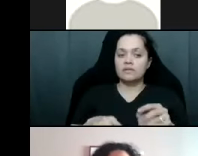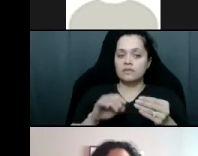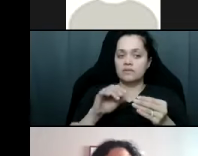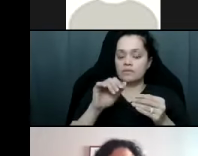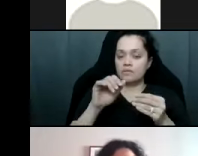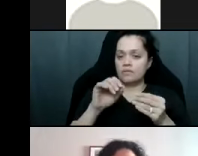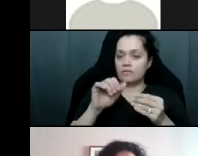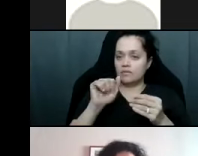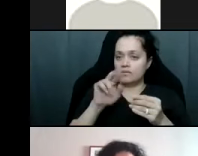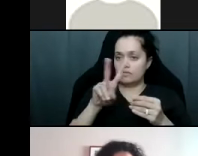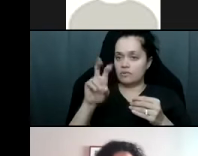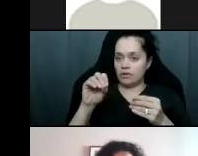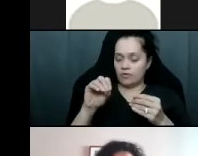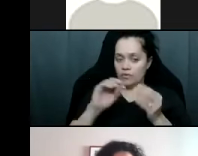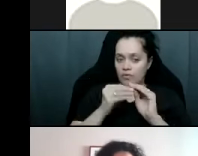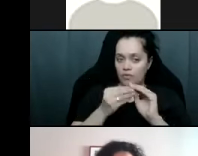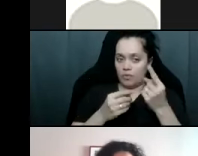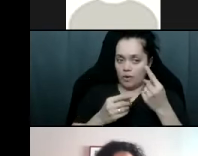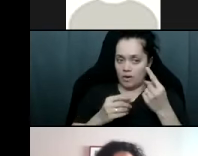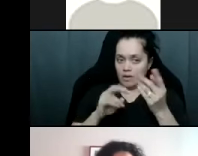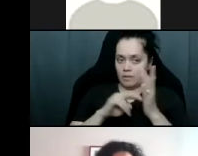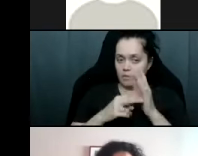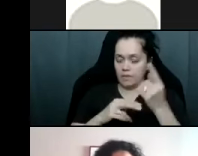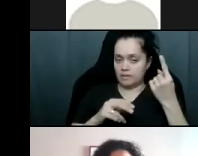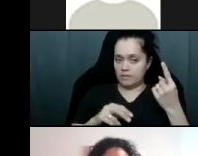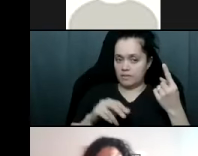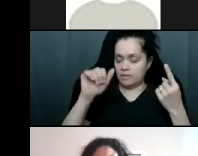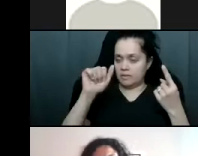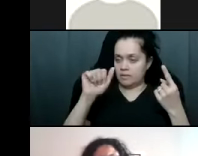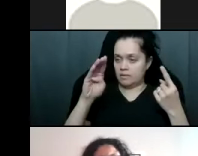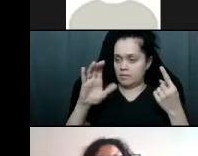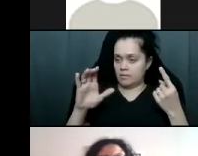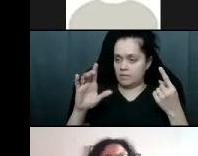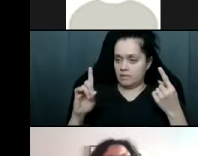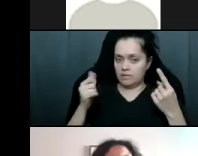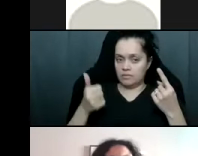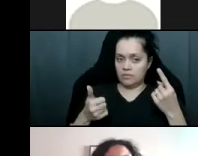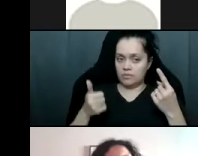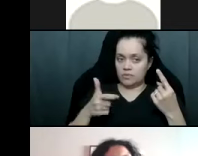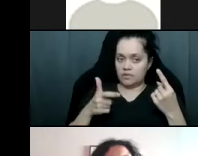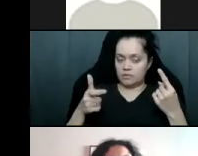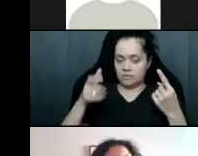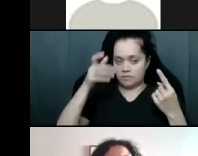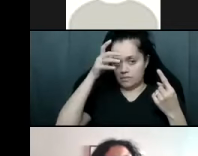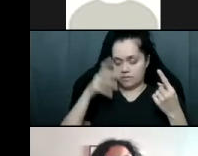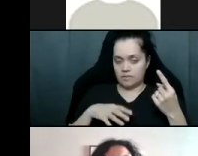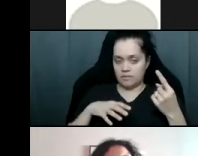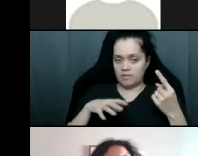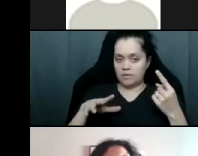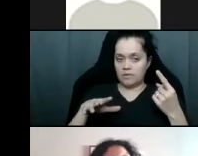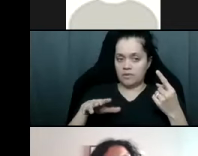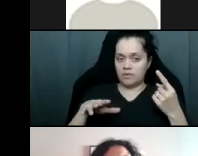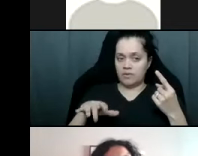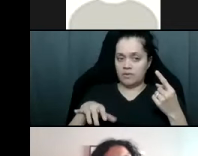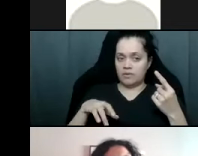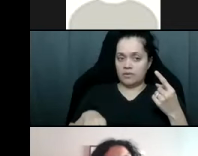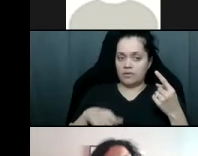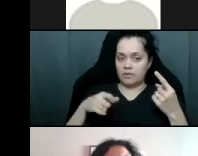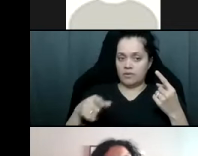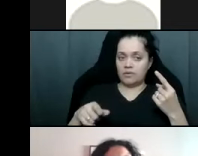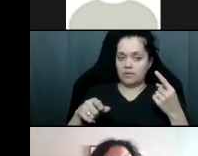arvo means? Is it a large male kangaroo, an ex-convict, afternoon,